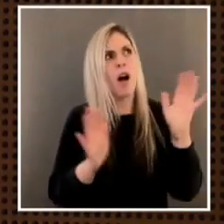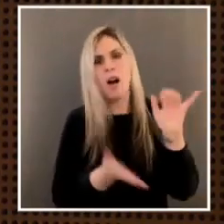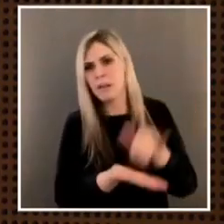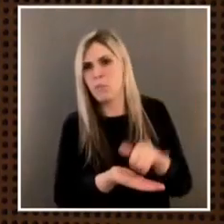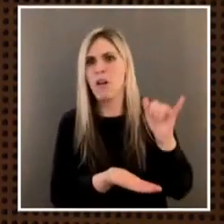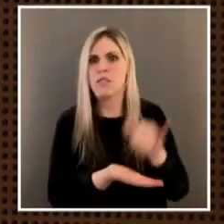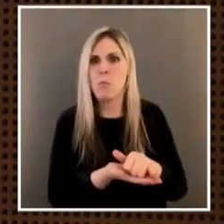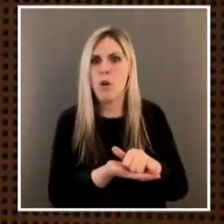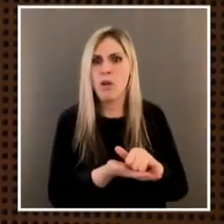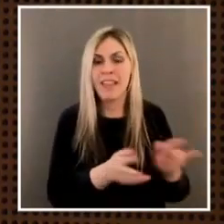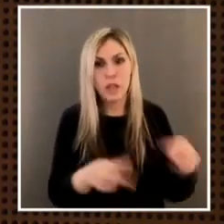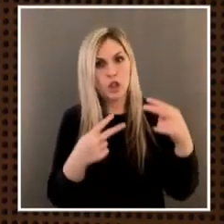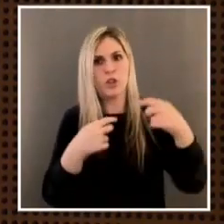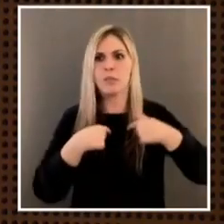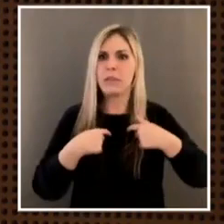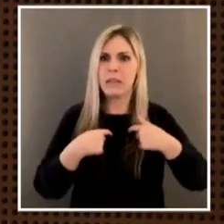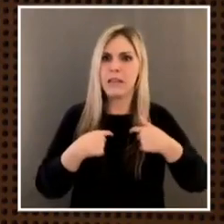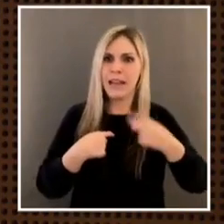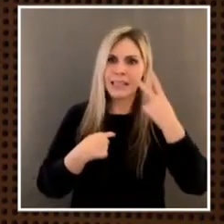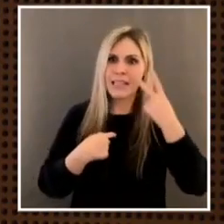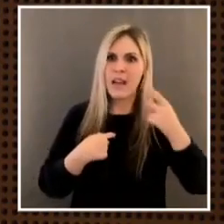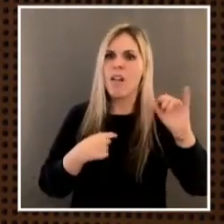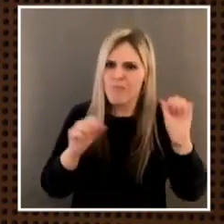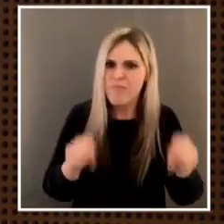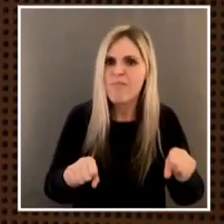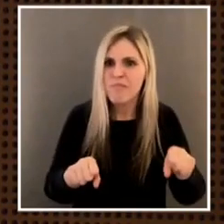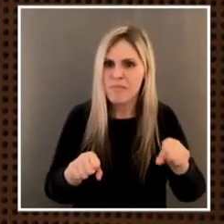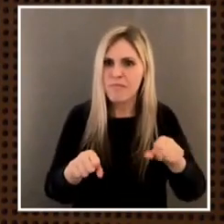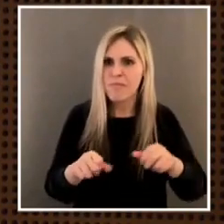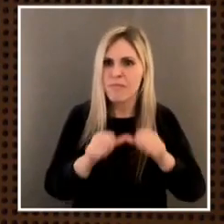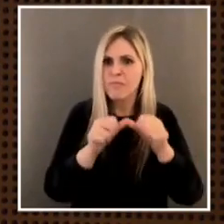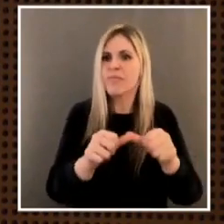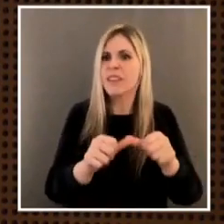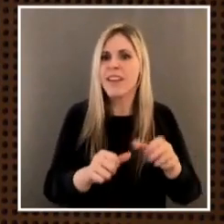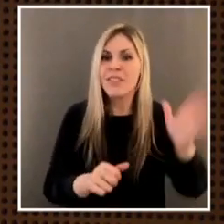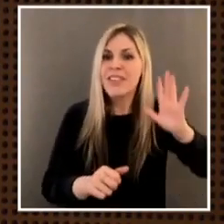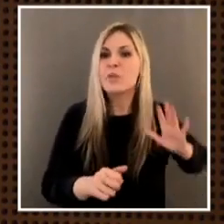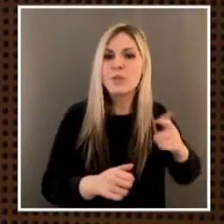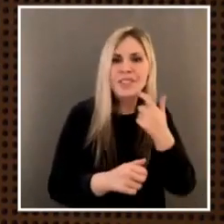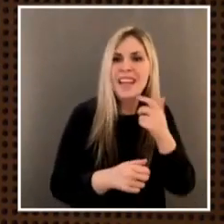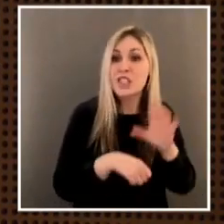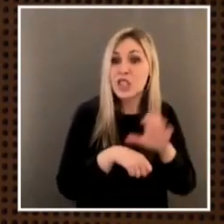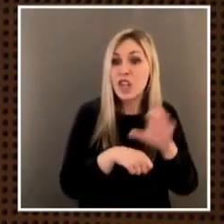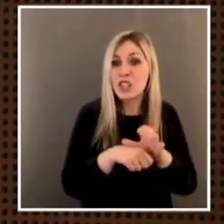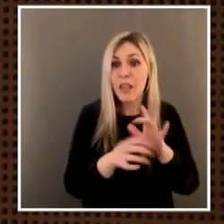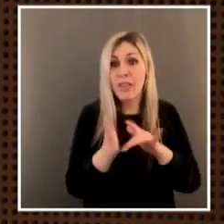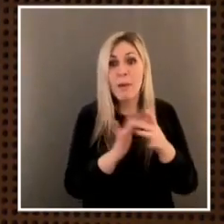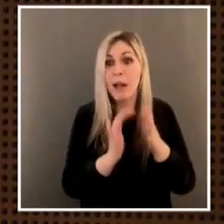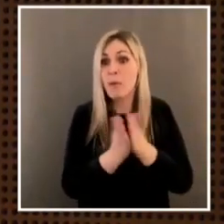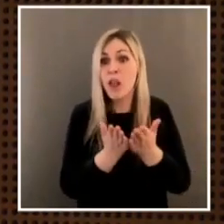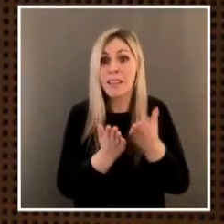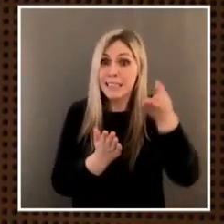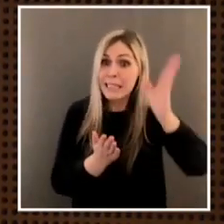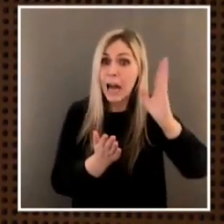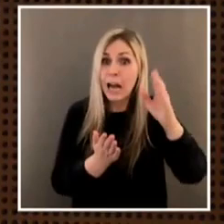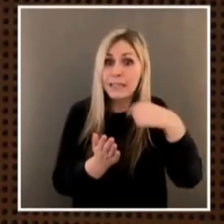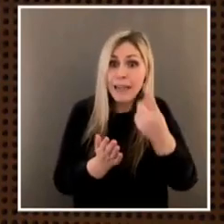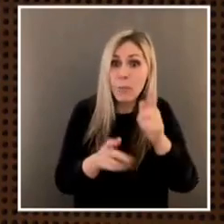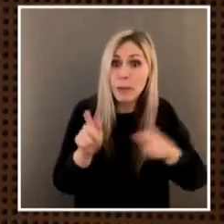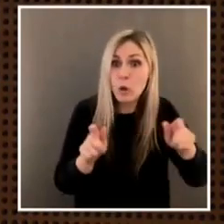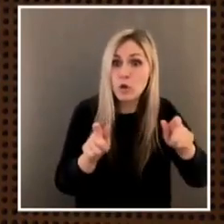way forward. They used to say in church, nowhere in the Bible does God ever tell anyone to